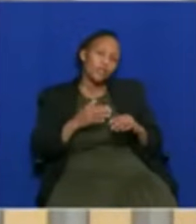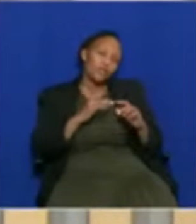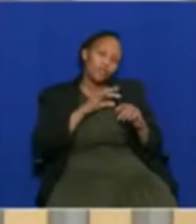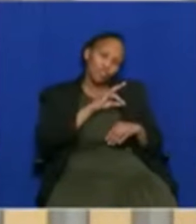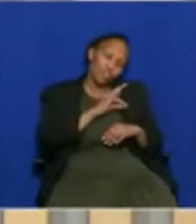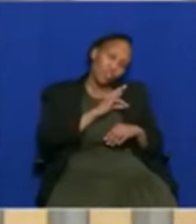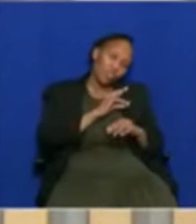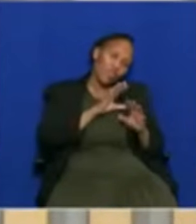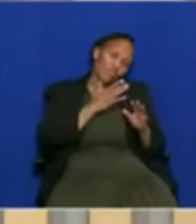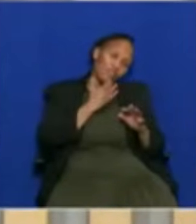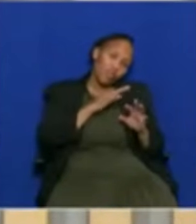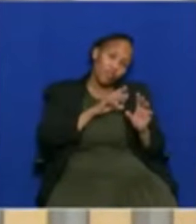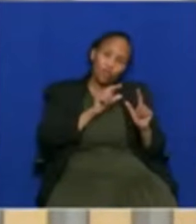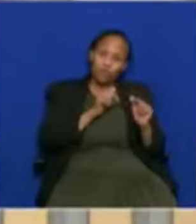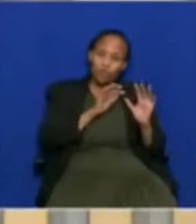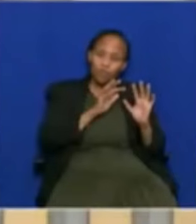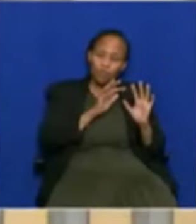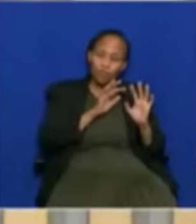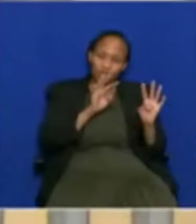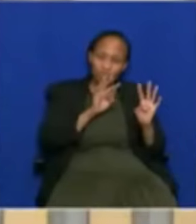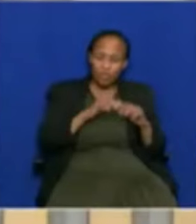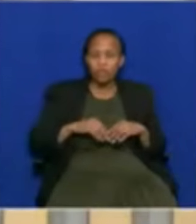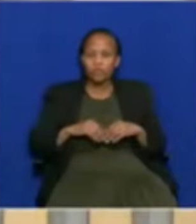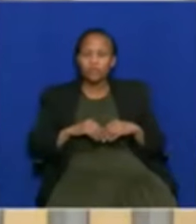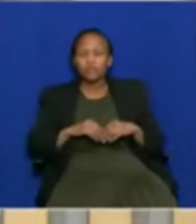Let me first start by